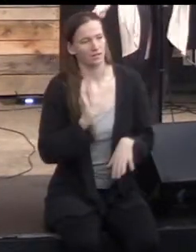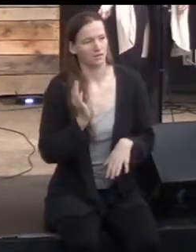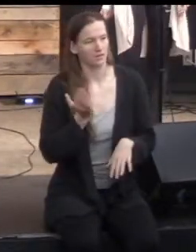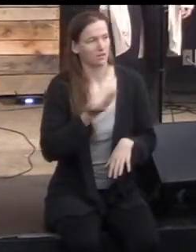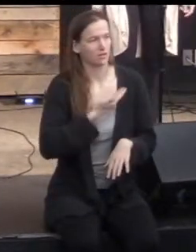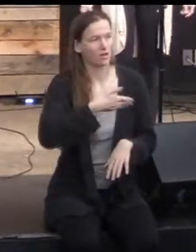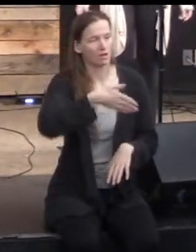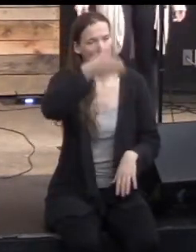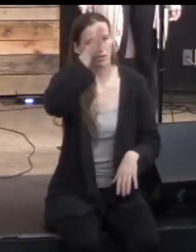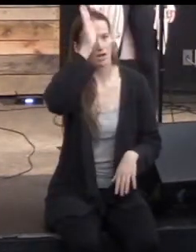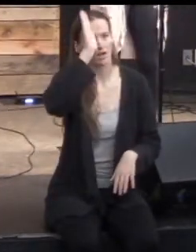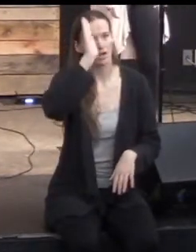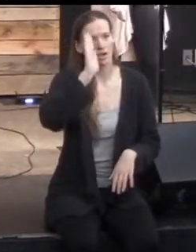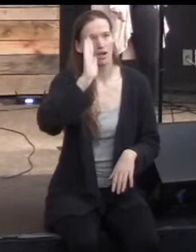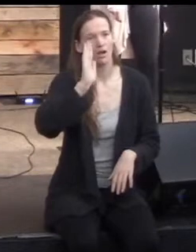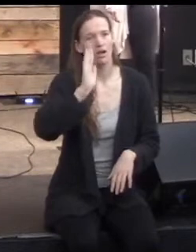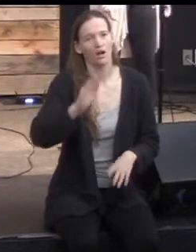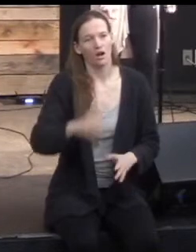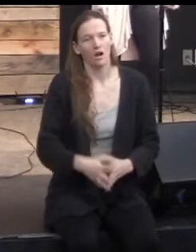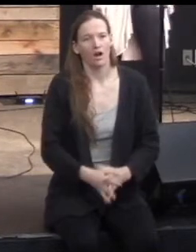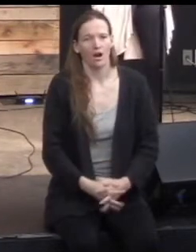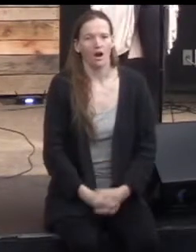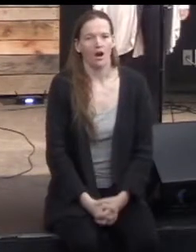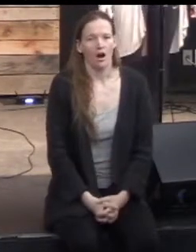great is our